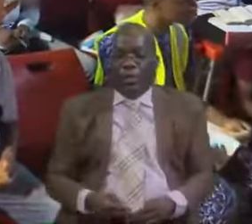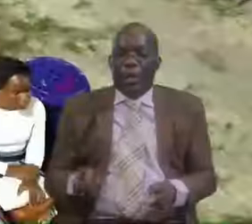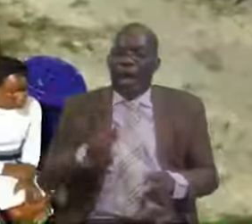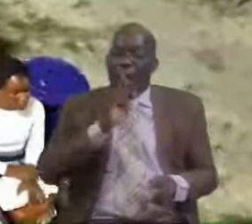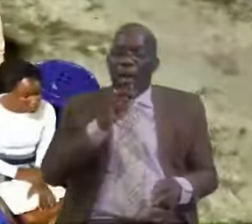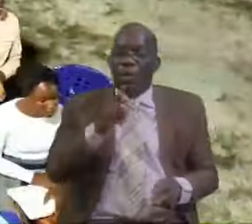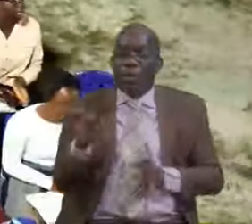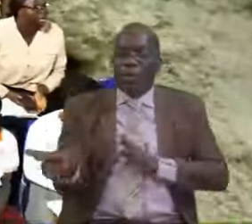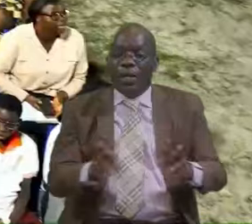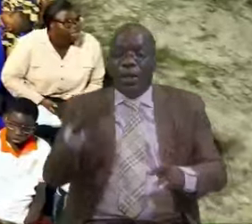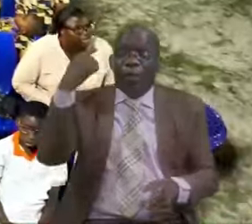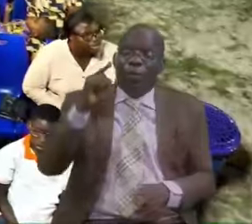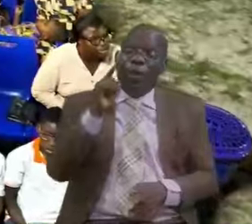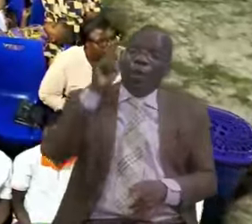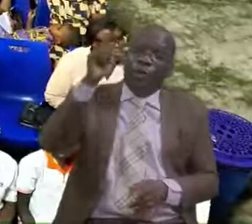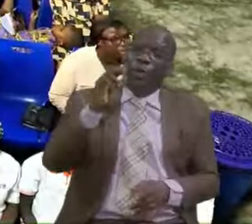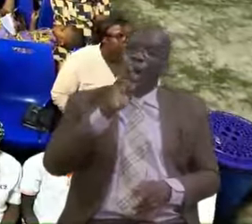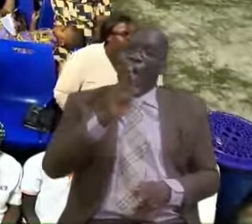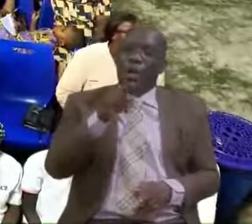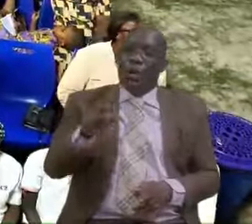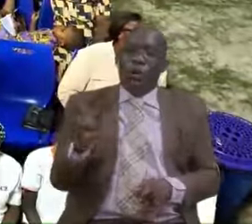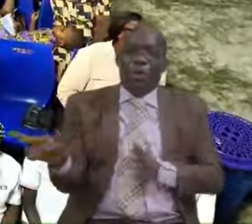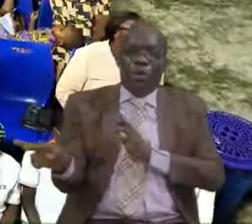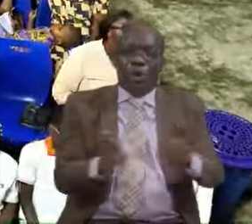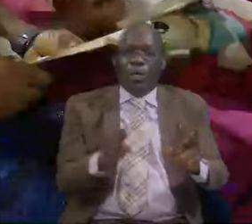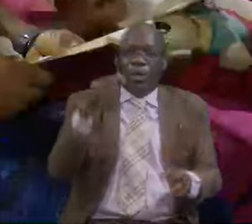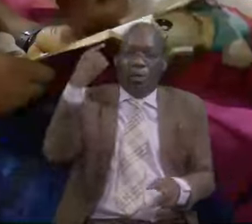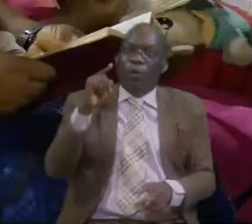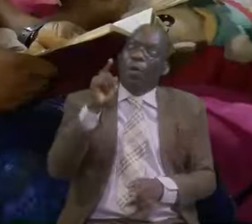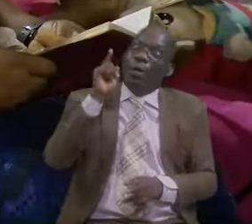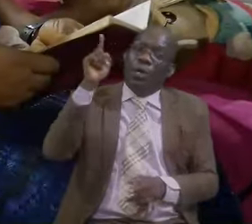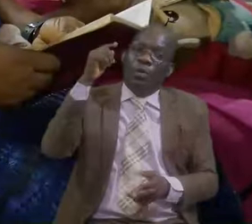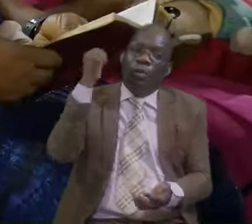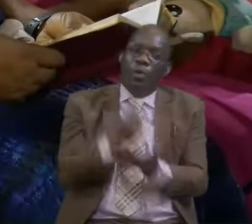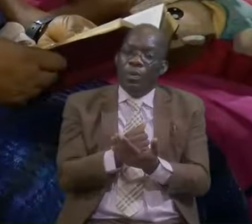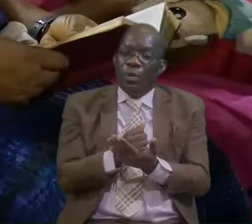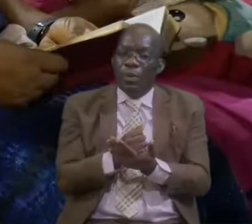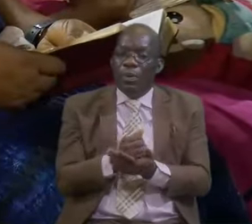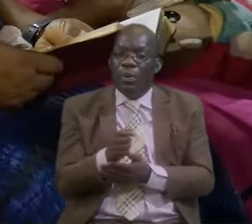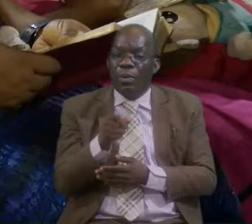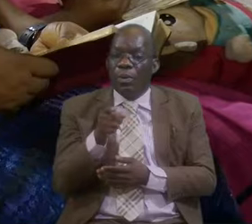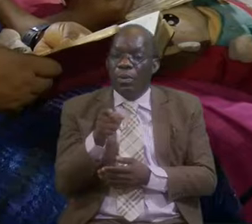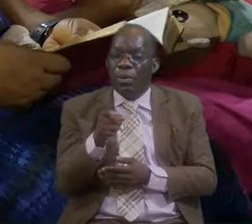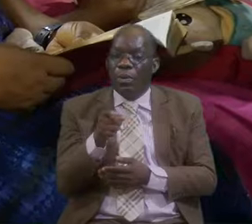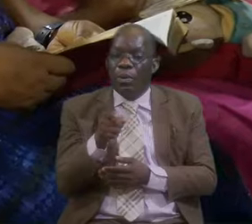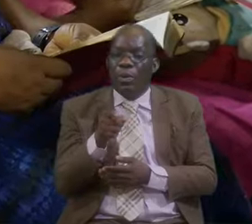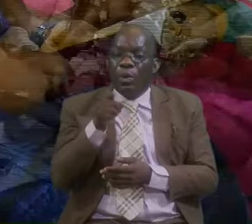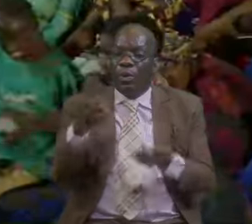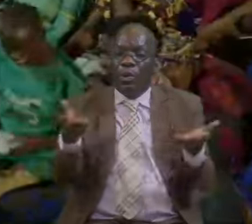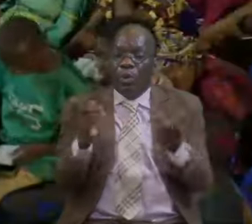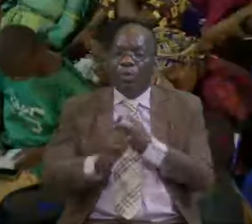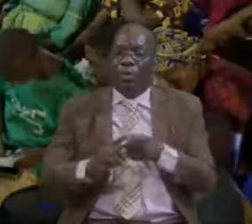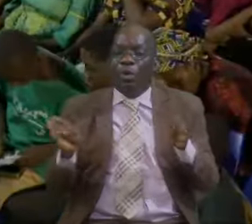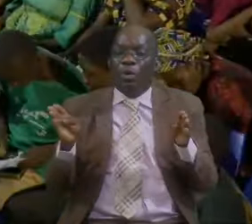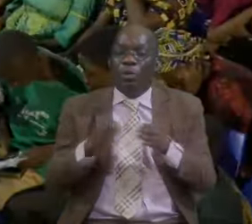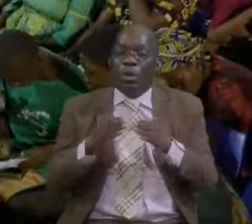him? I said, are you ready for him? You want to meet your intercessor? He's been praying